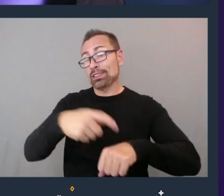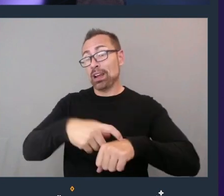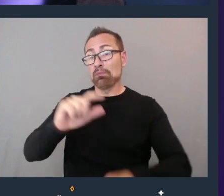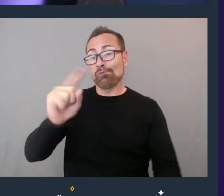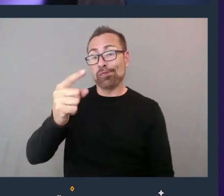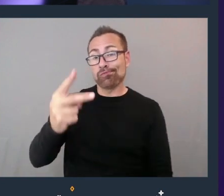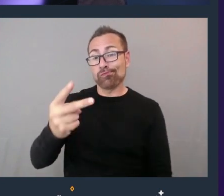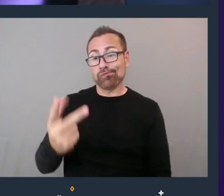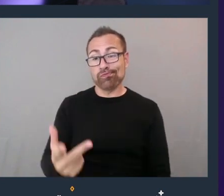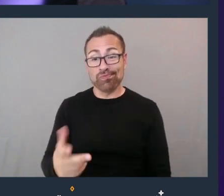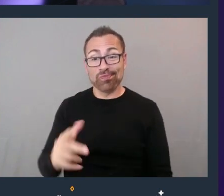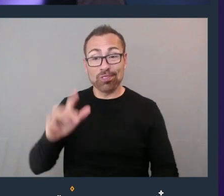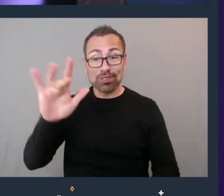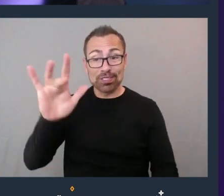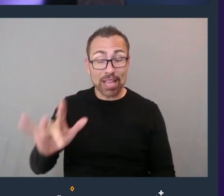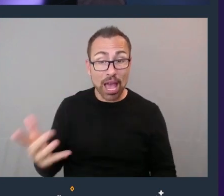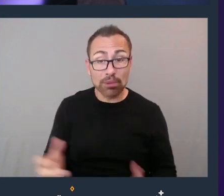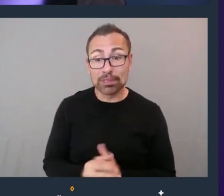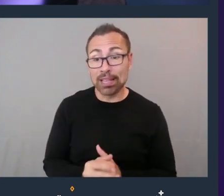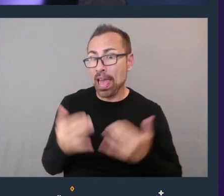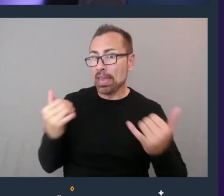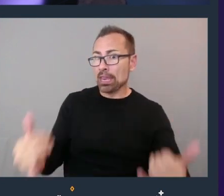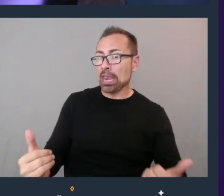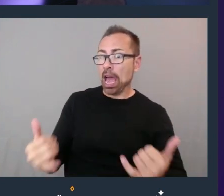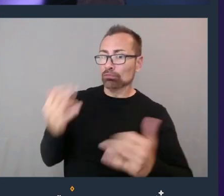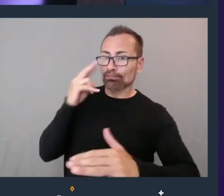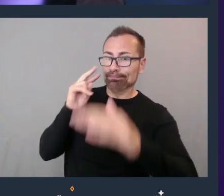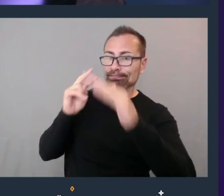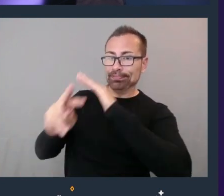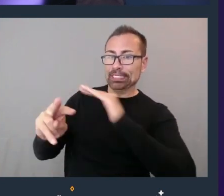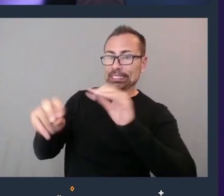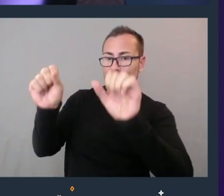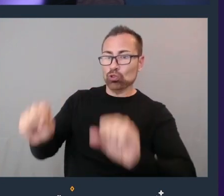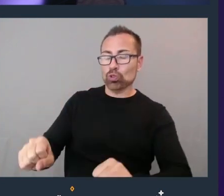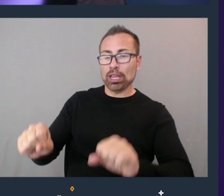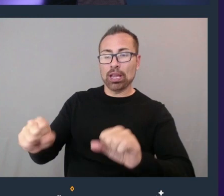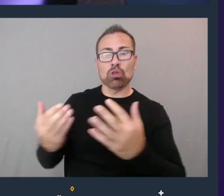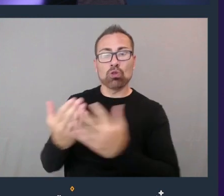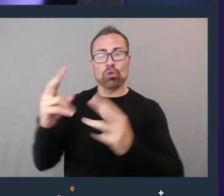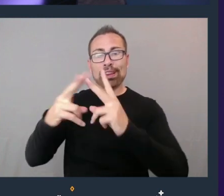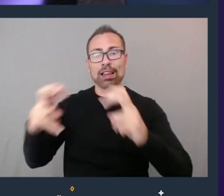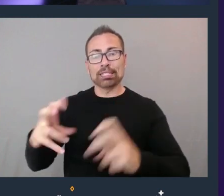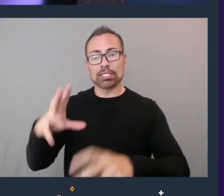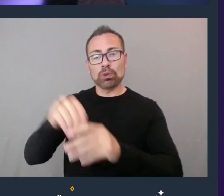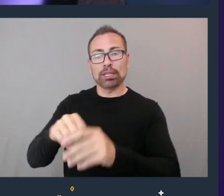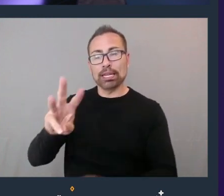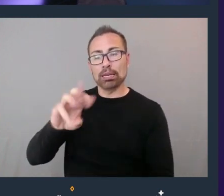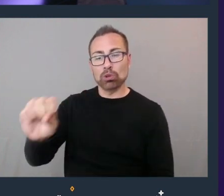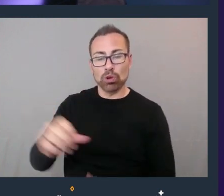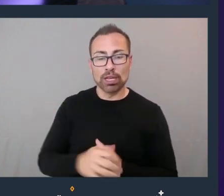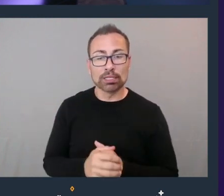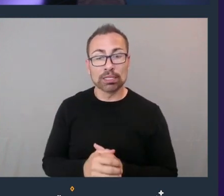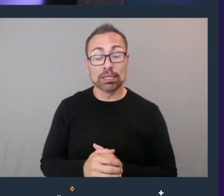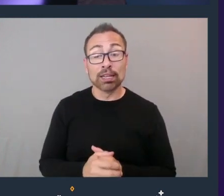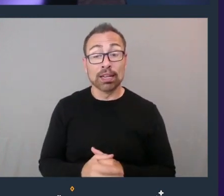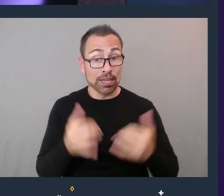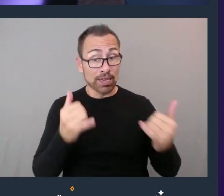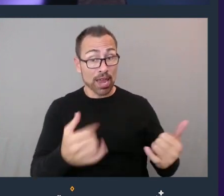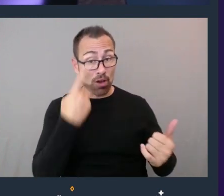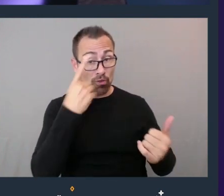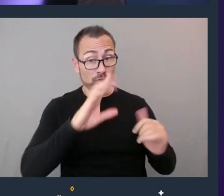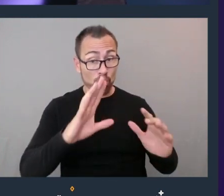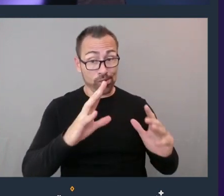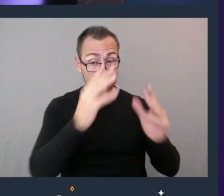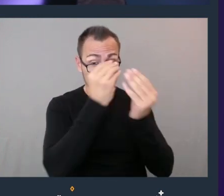because you can just start your analysis in AWS using the provider data. And then for data providers, you minimize having to make copies to